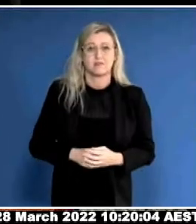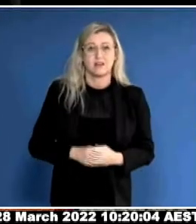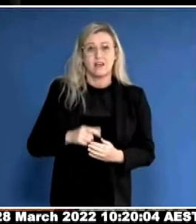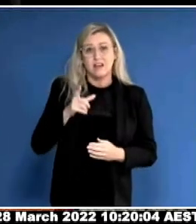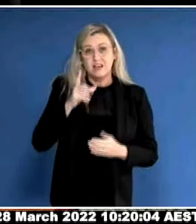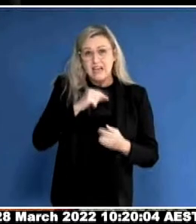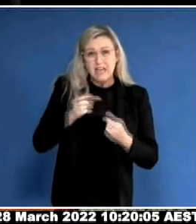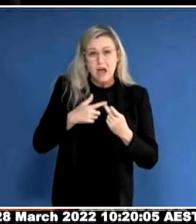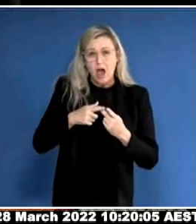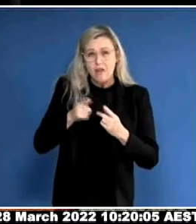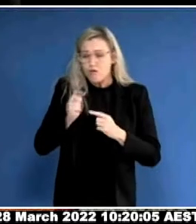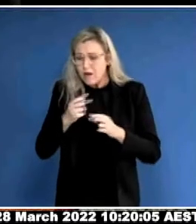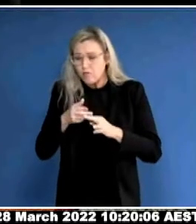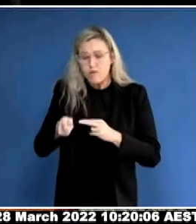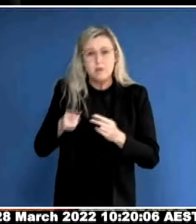essential care and support.